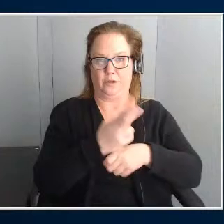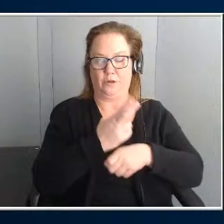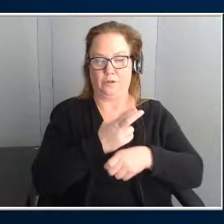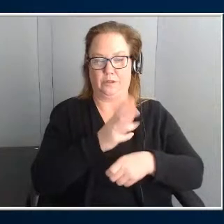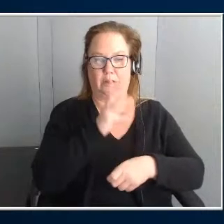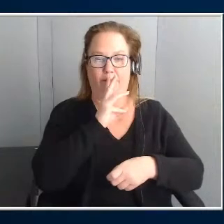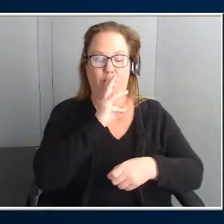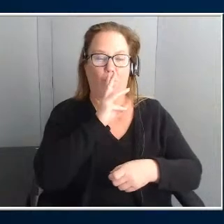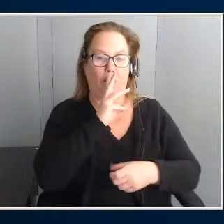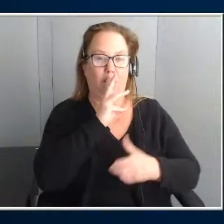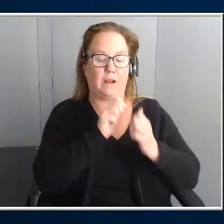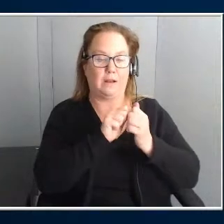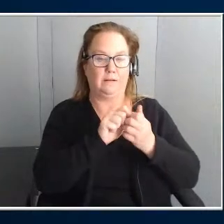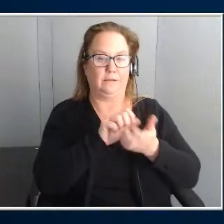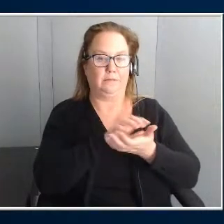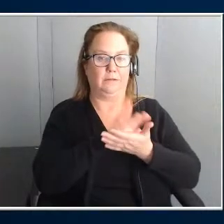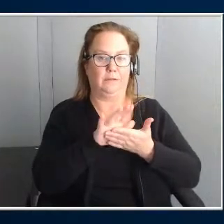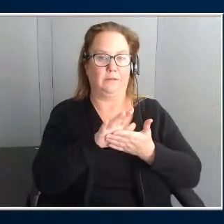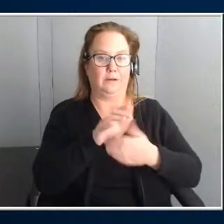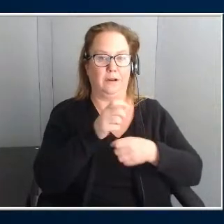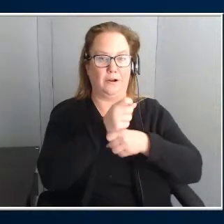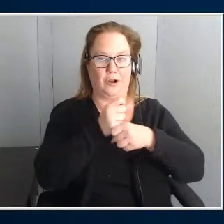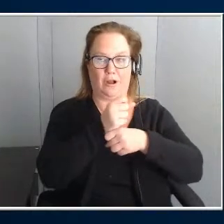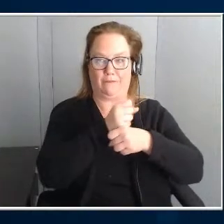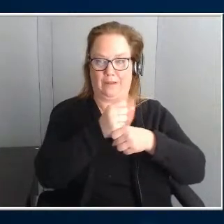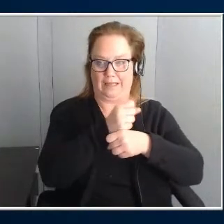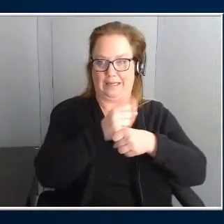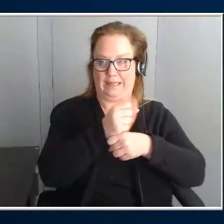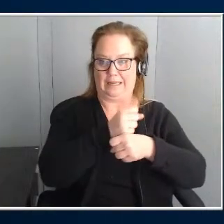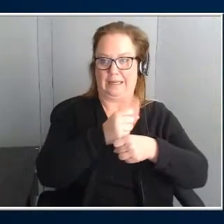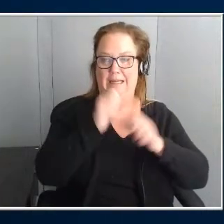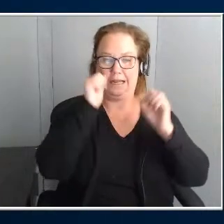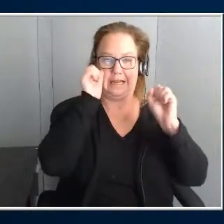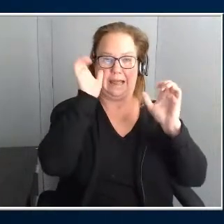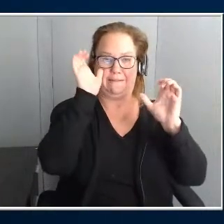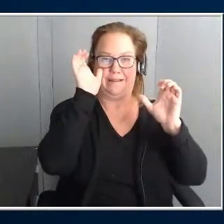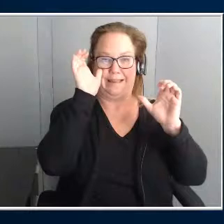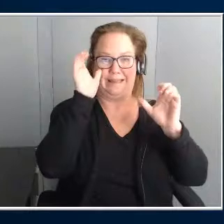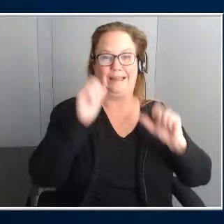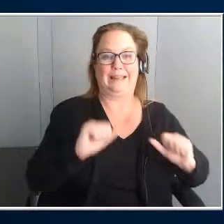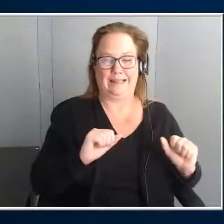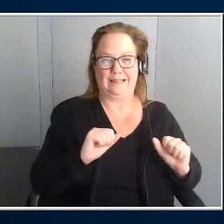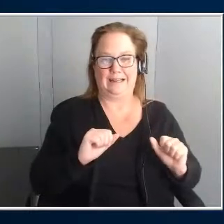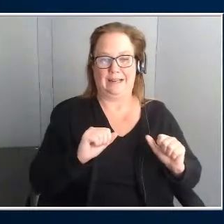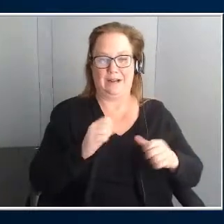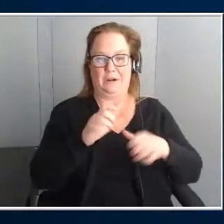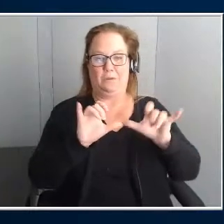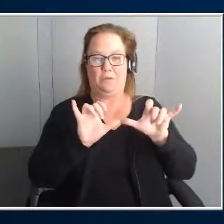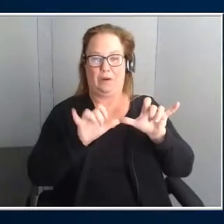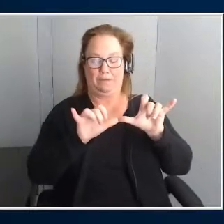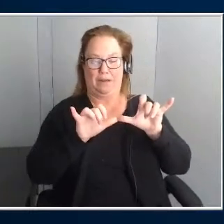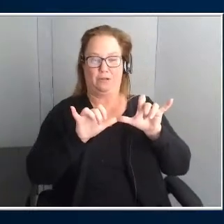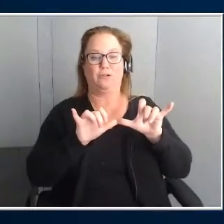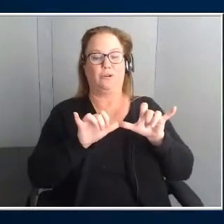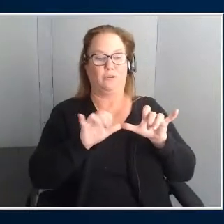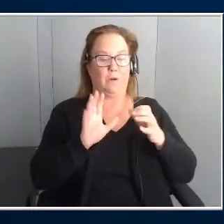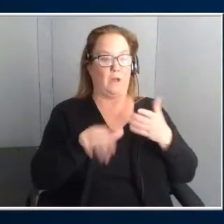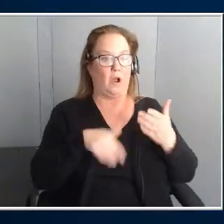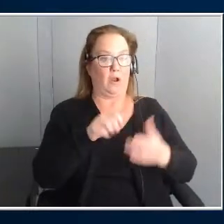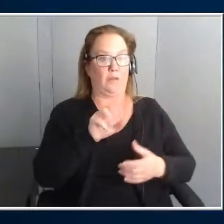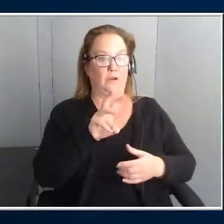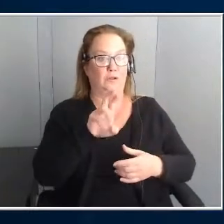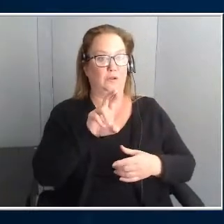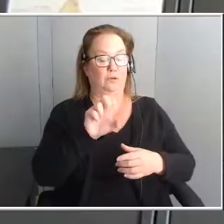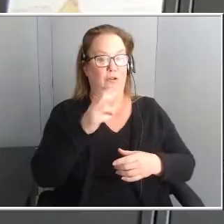got diluted. Coffee? Yes, caffeine. Oh, really? Yeah, okay. We measure the amount of, so with all the sewer sheds now,